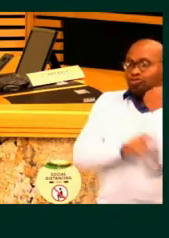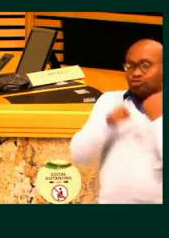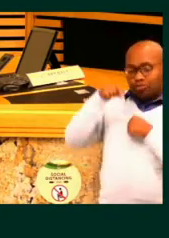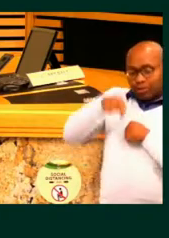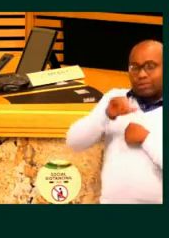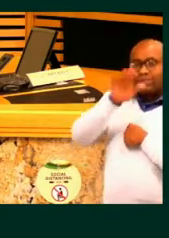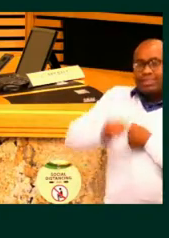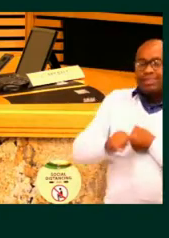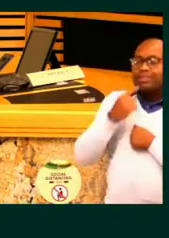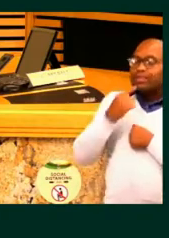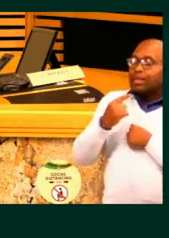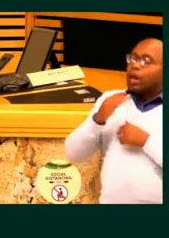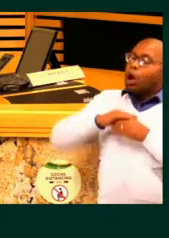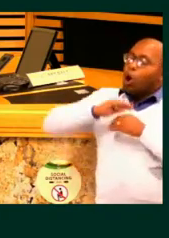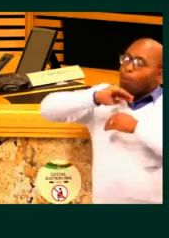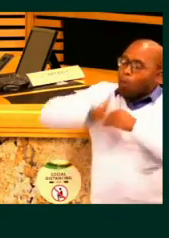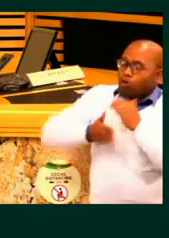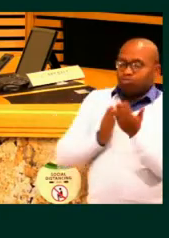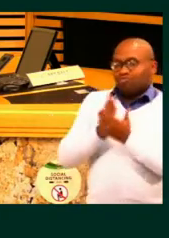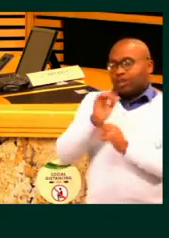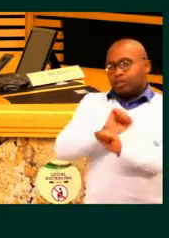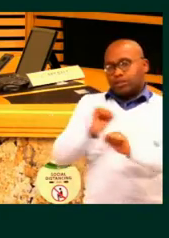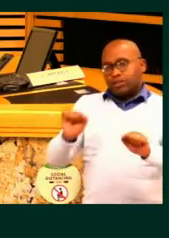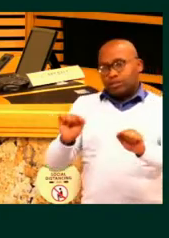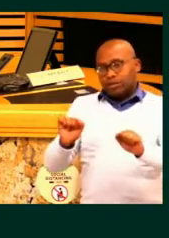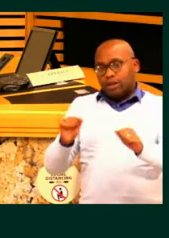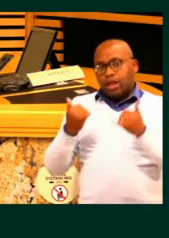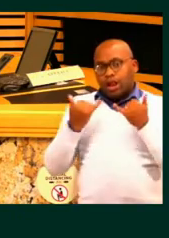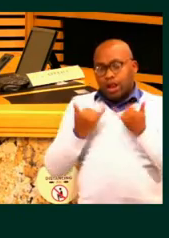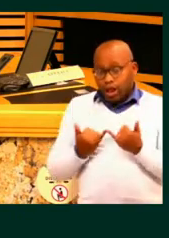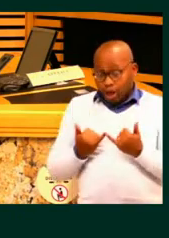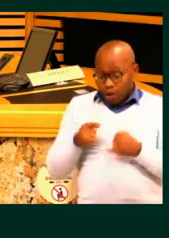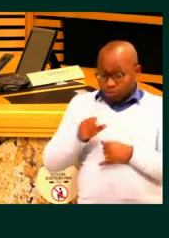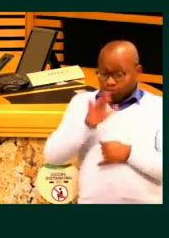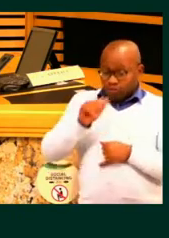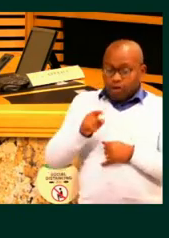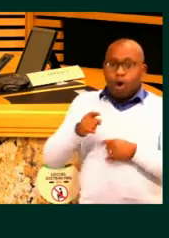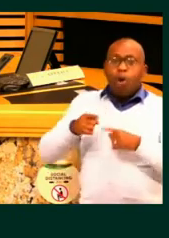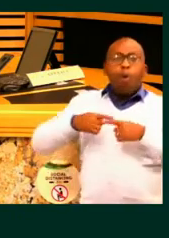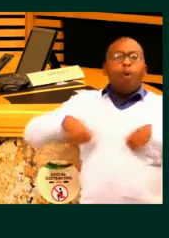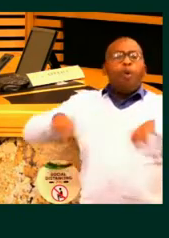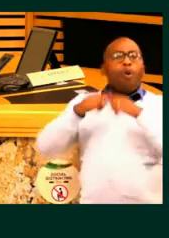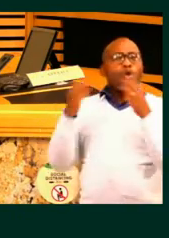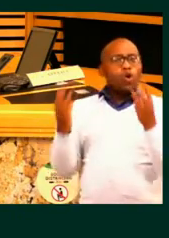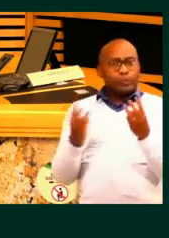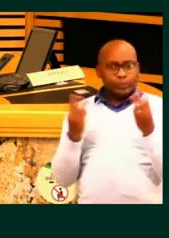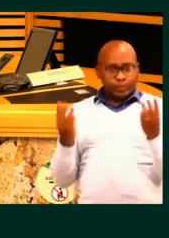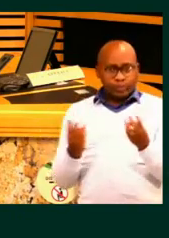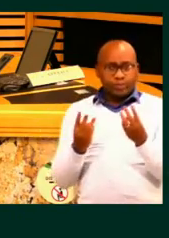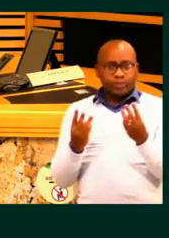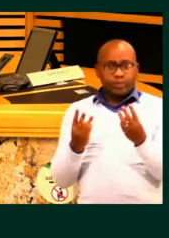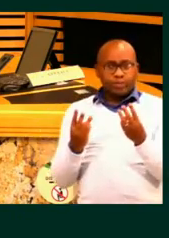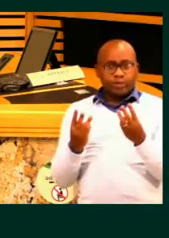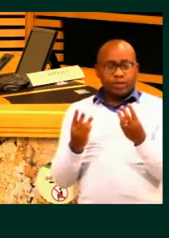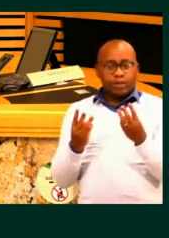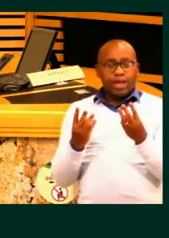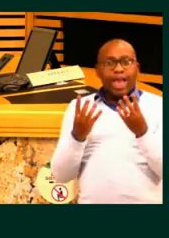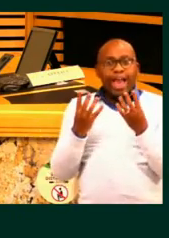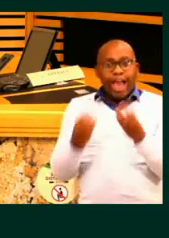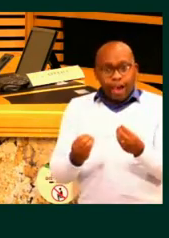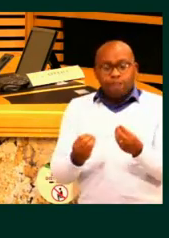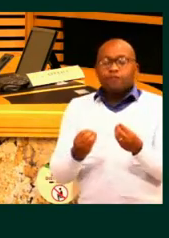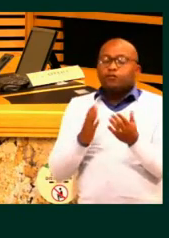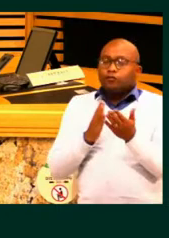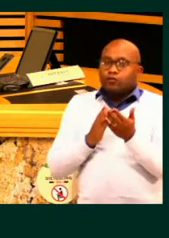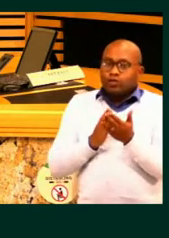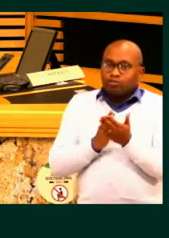applicable to all people therefore everybody in the country is entitled to Human Rights by virtue of Being